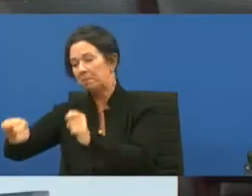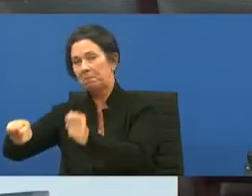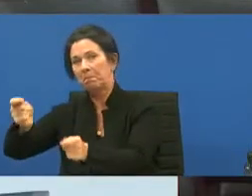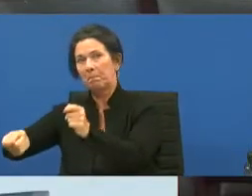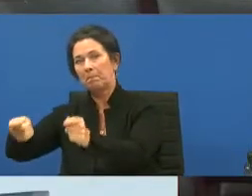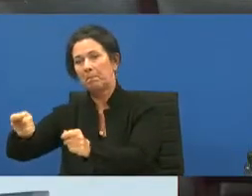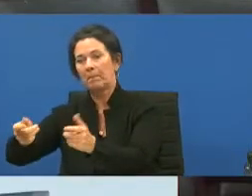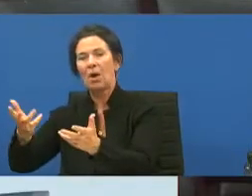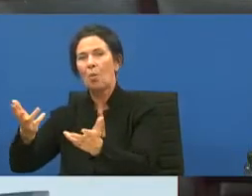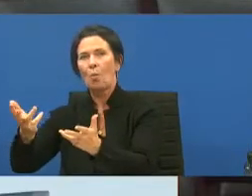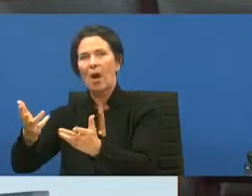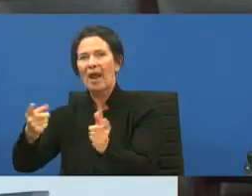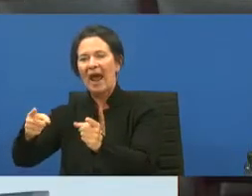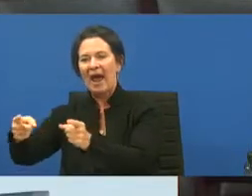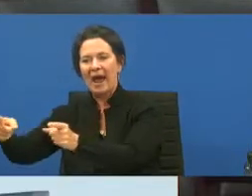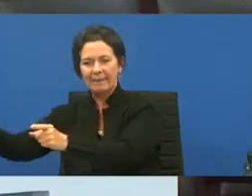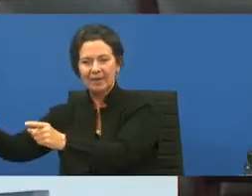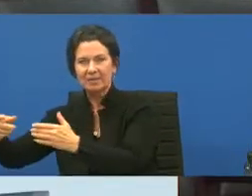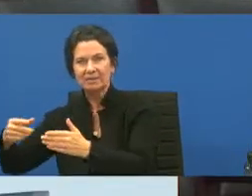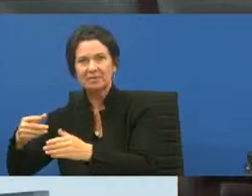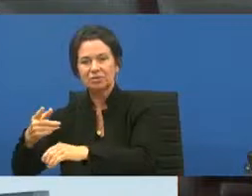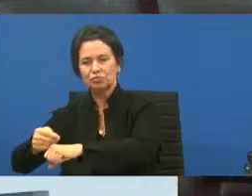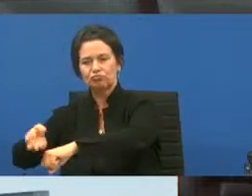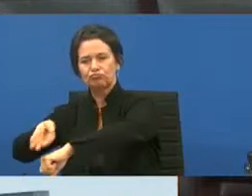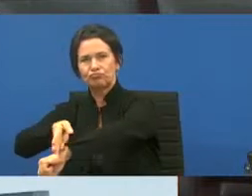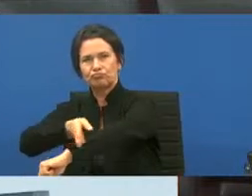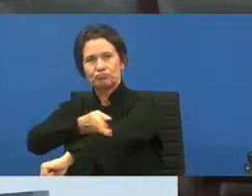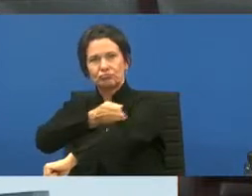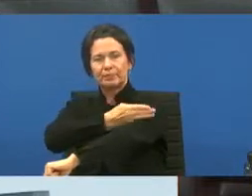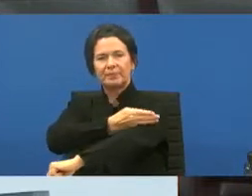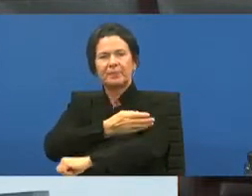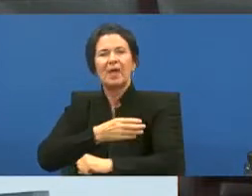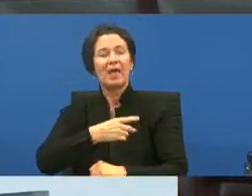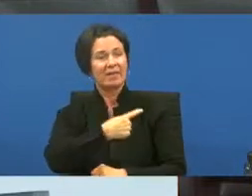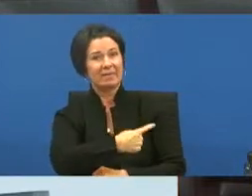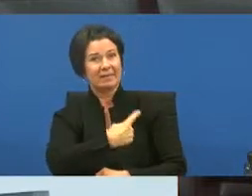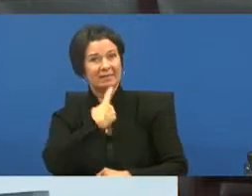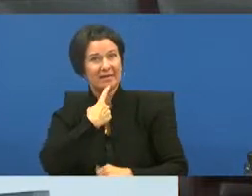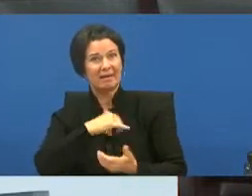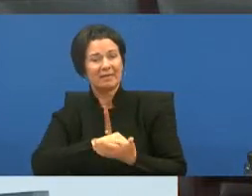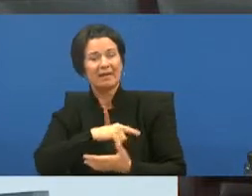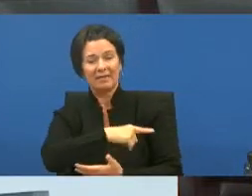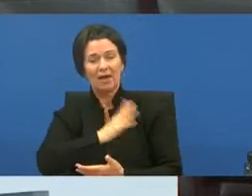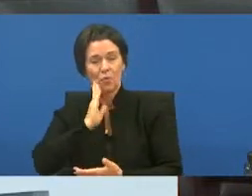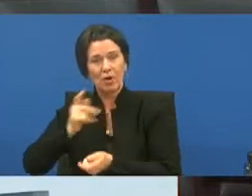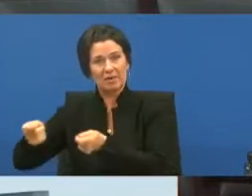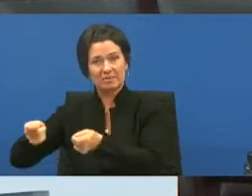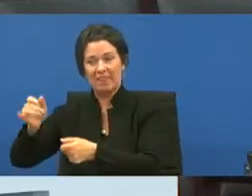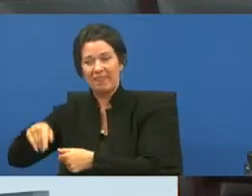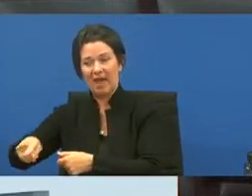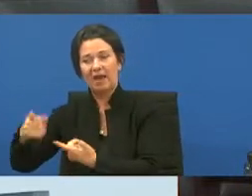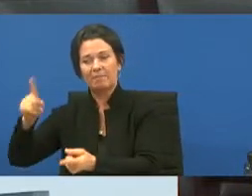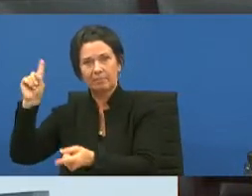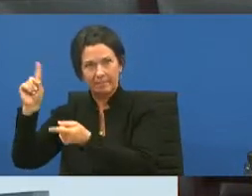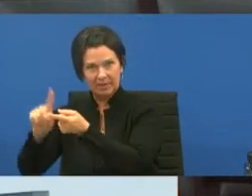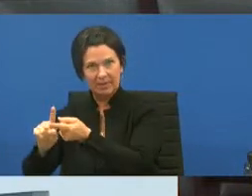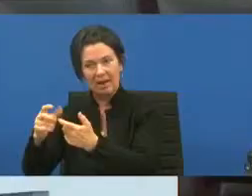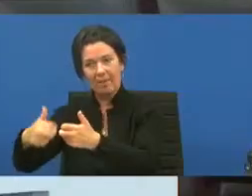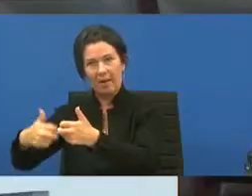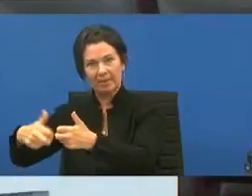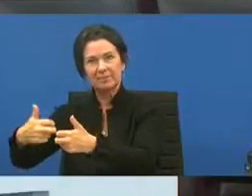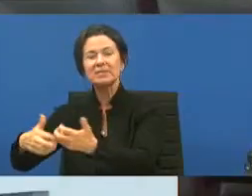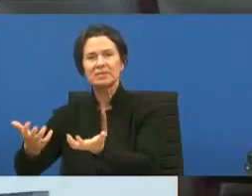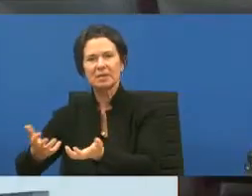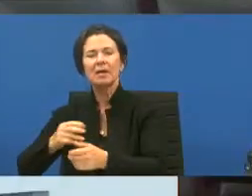gravel pit operate there in a residential area, and they would, mediate that. But for them